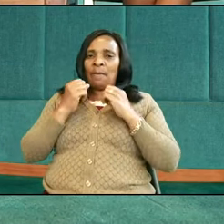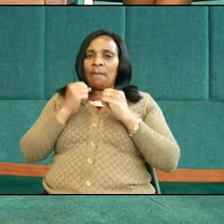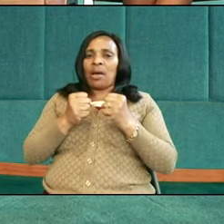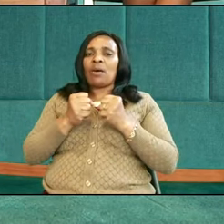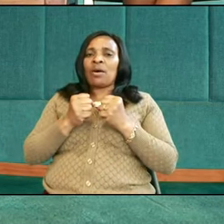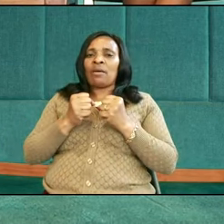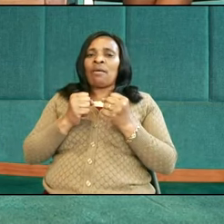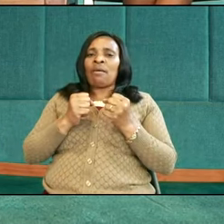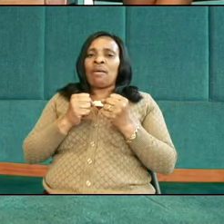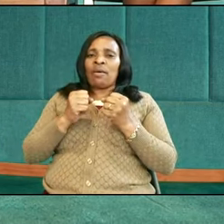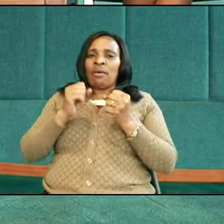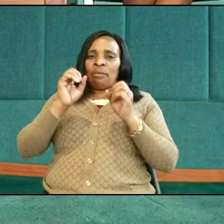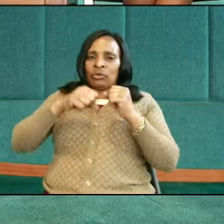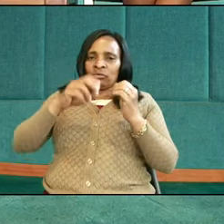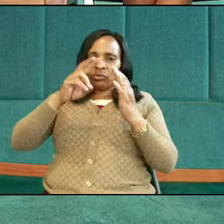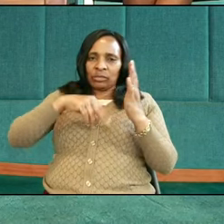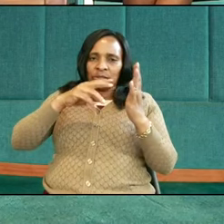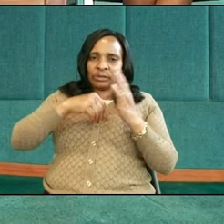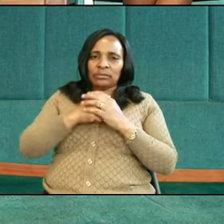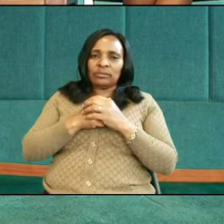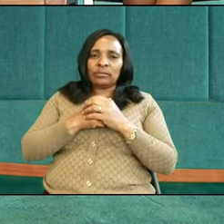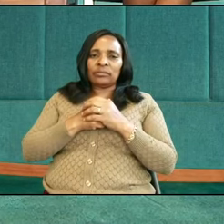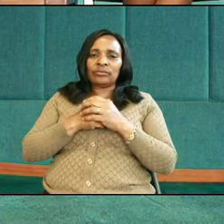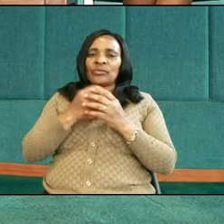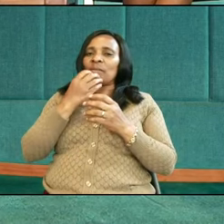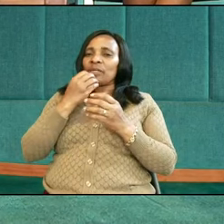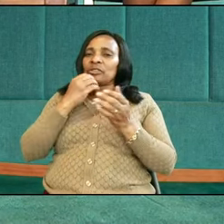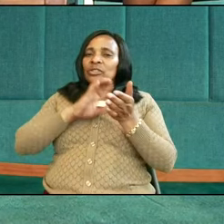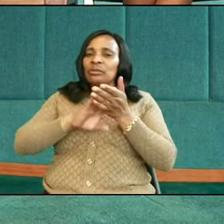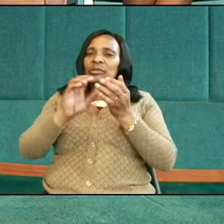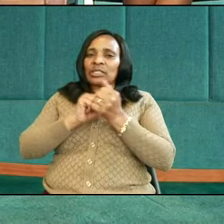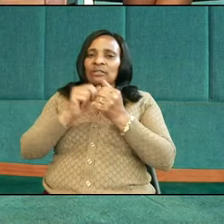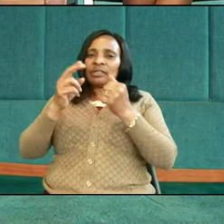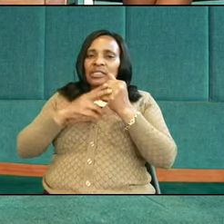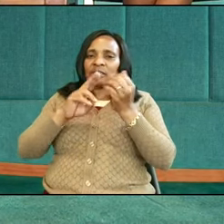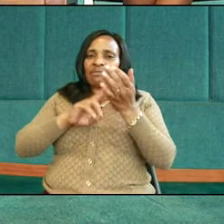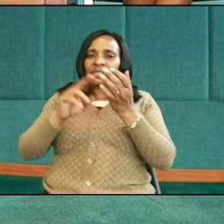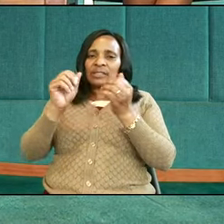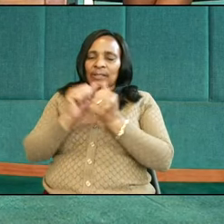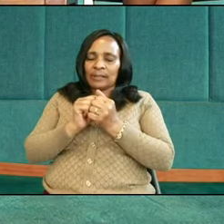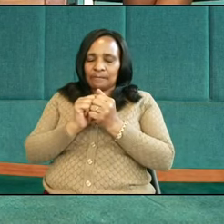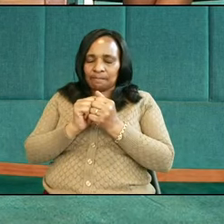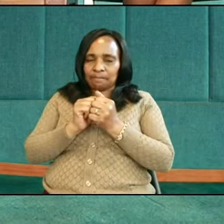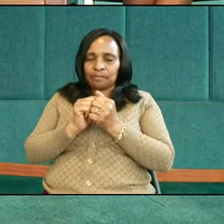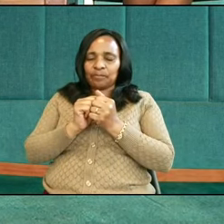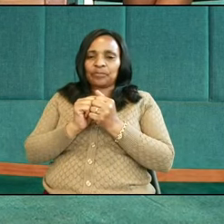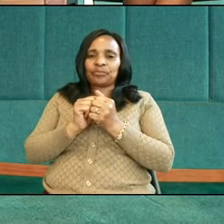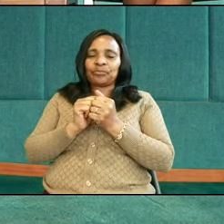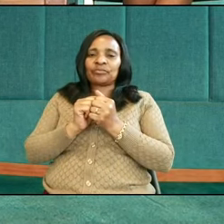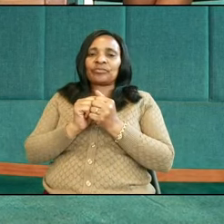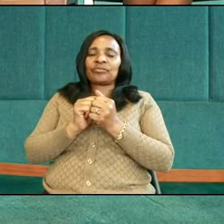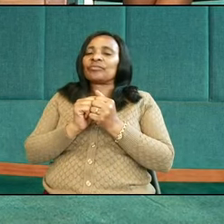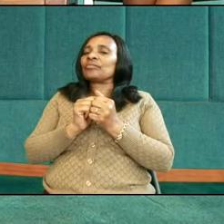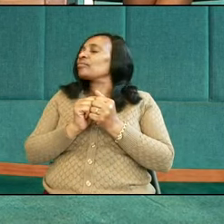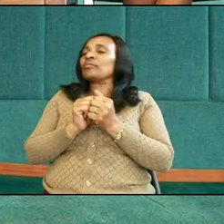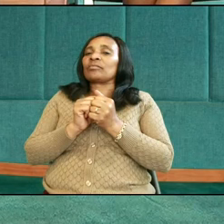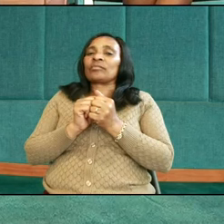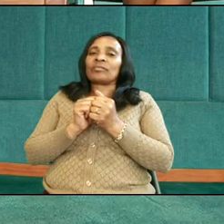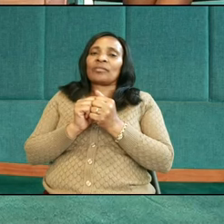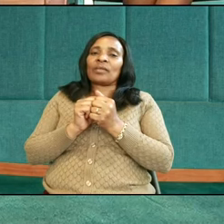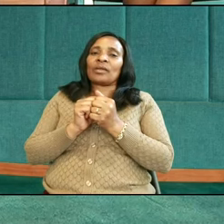other verses. You can read Matthew 17:10. So